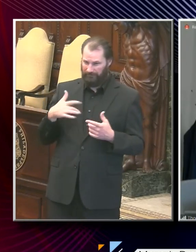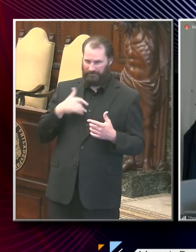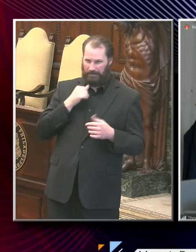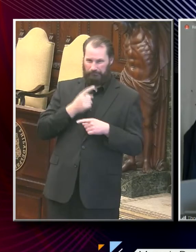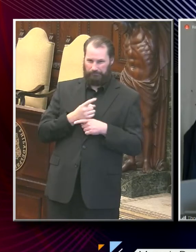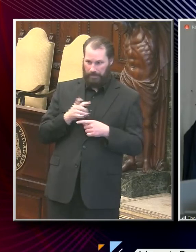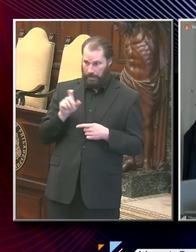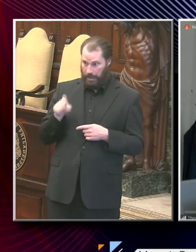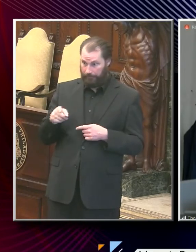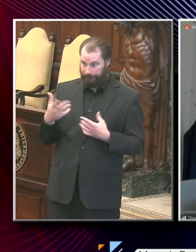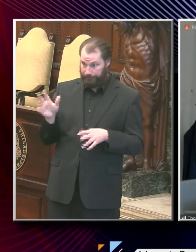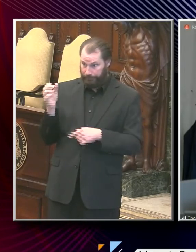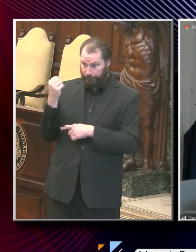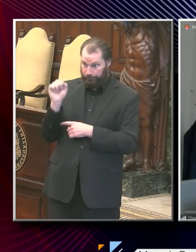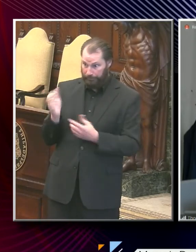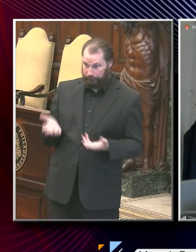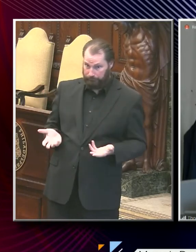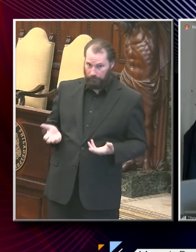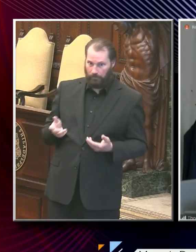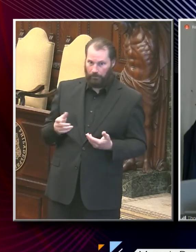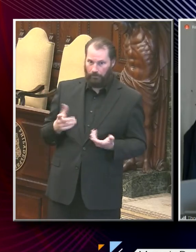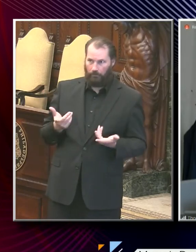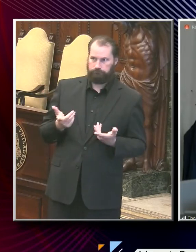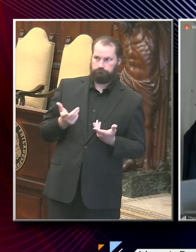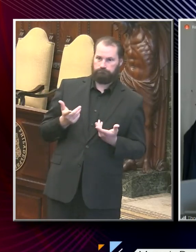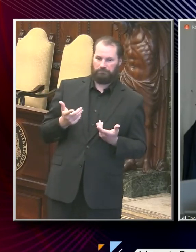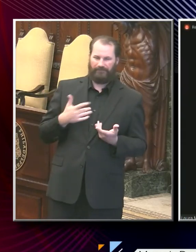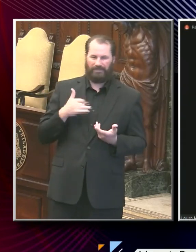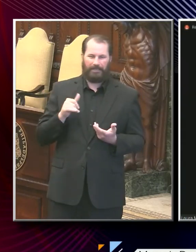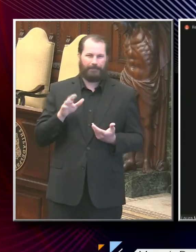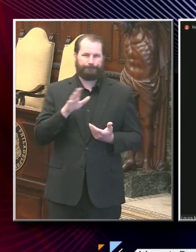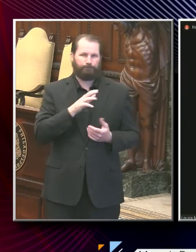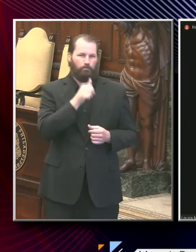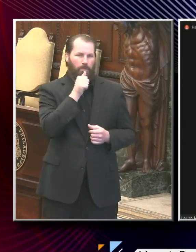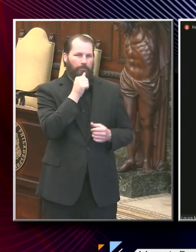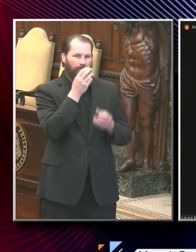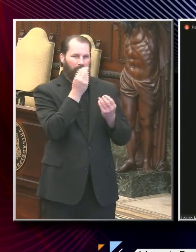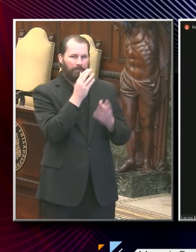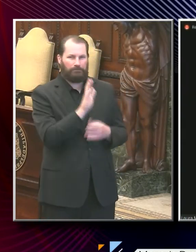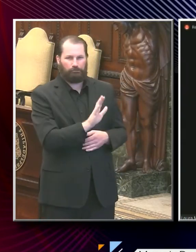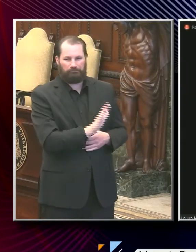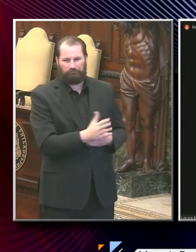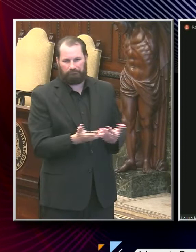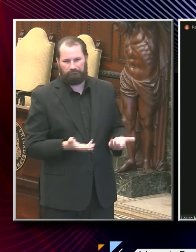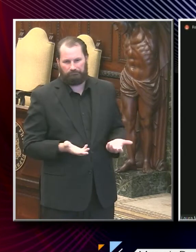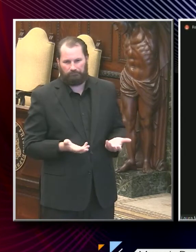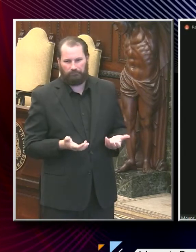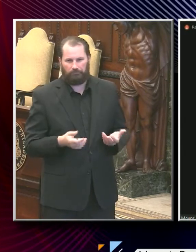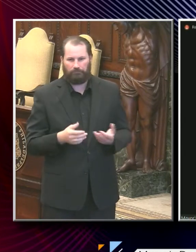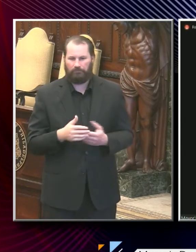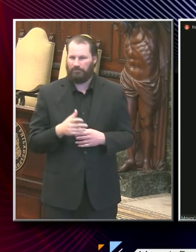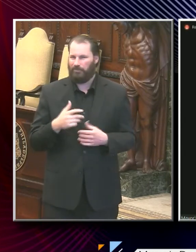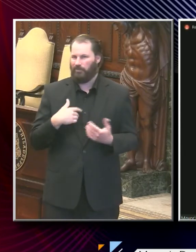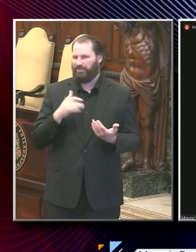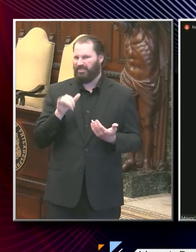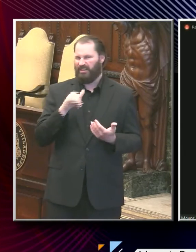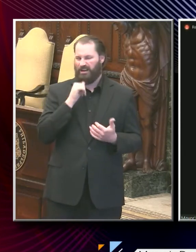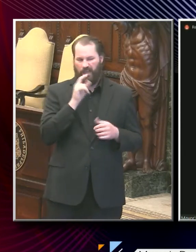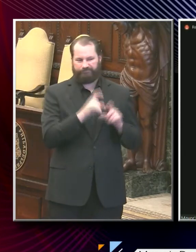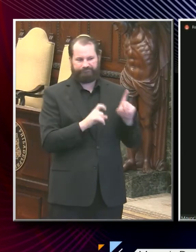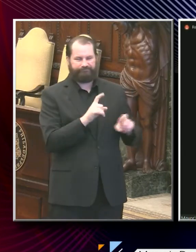their privacy. So we have no way of tracking that. Thanks. All right. Thank you, Laura. Let's go now to